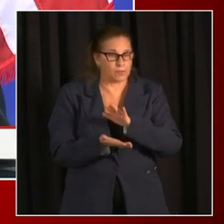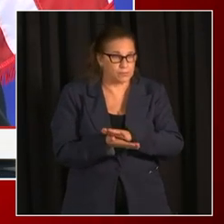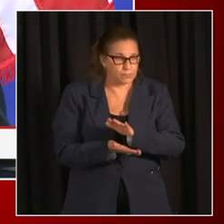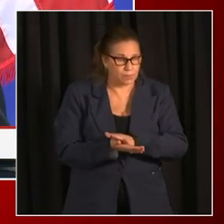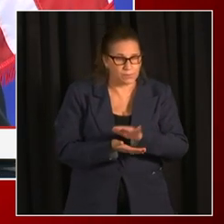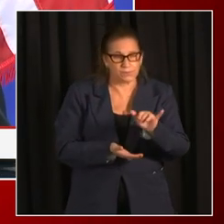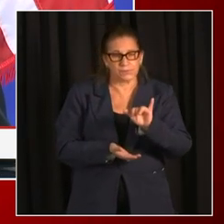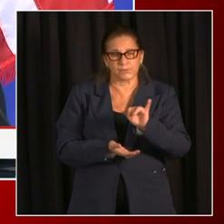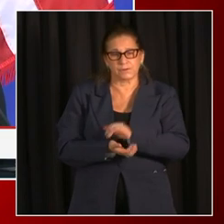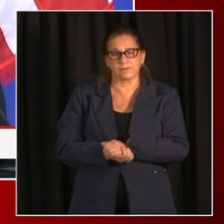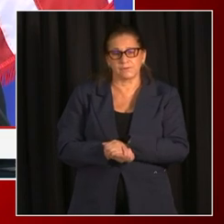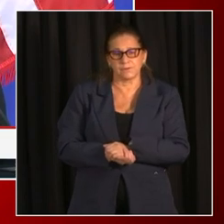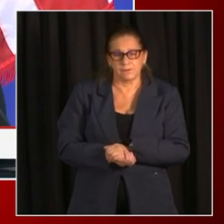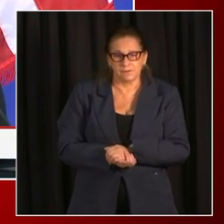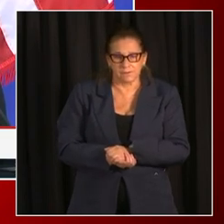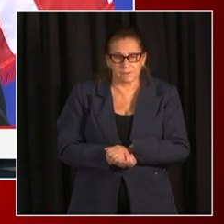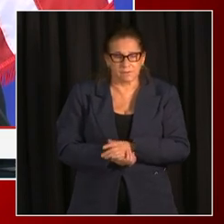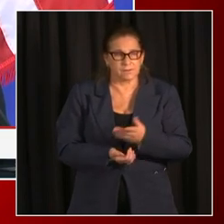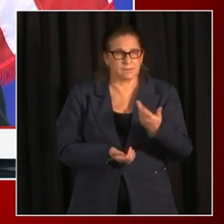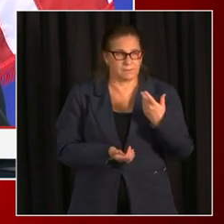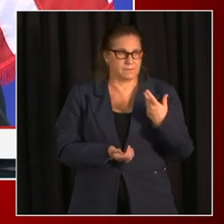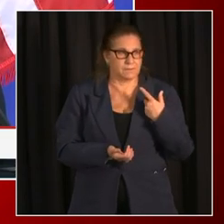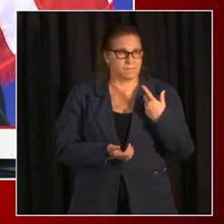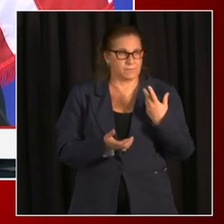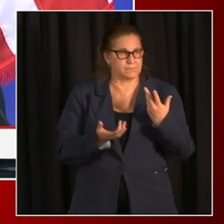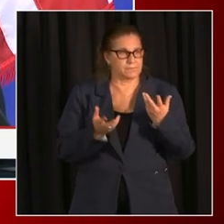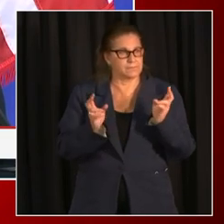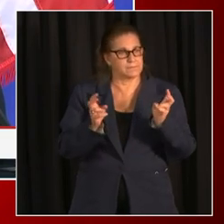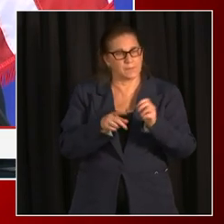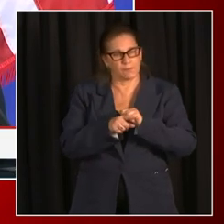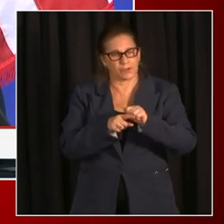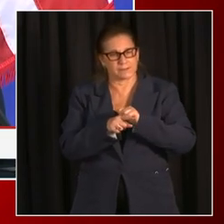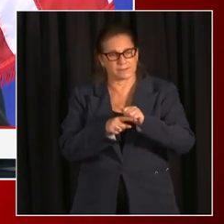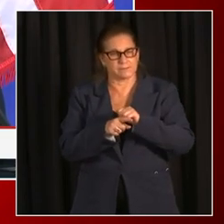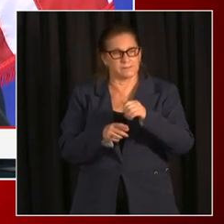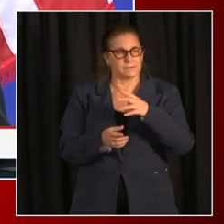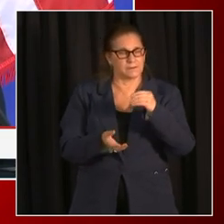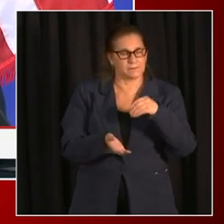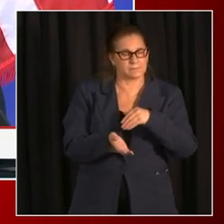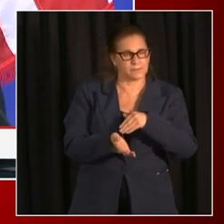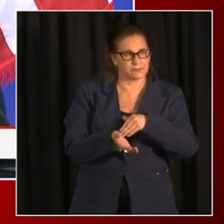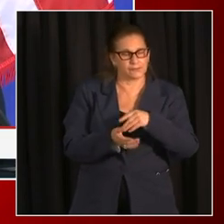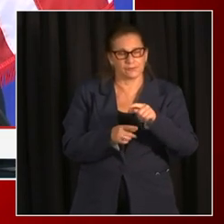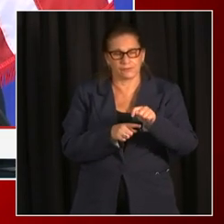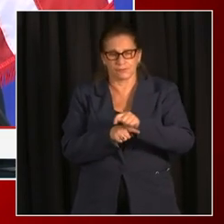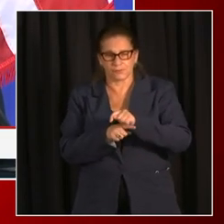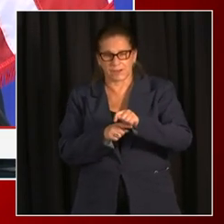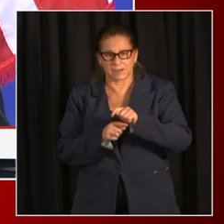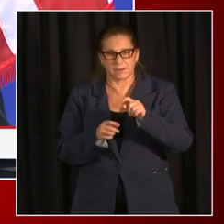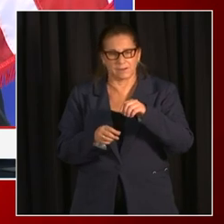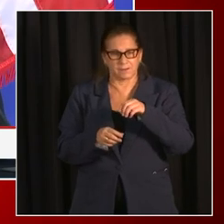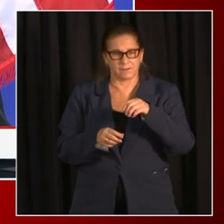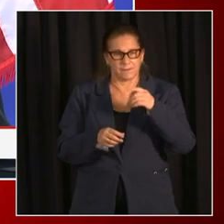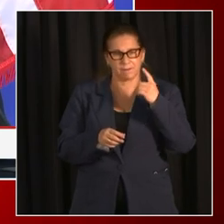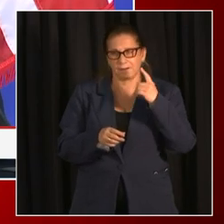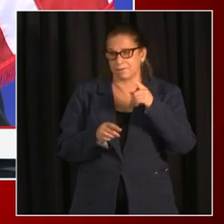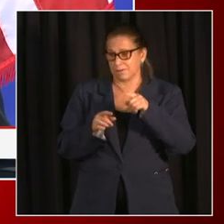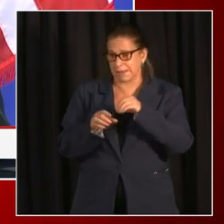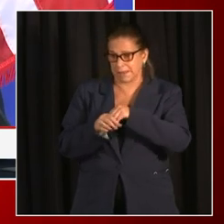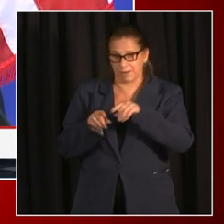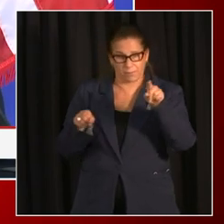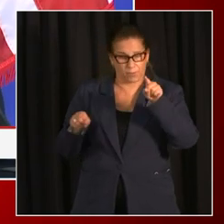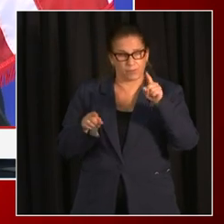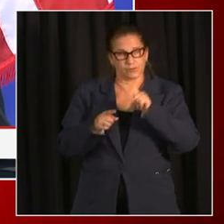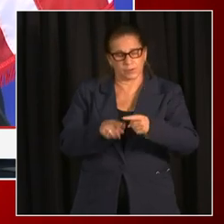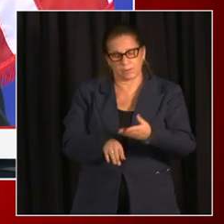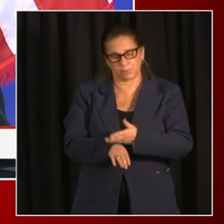could ensure the future of their great history of training African American doctors, thereby improving African American health in our